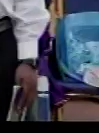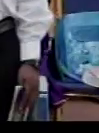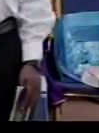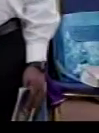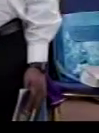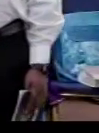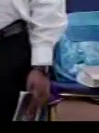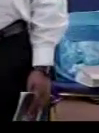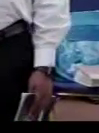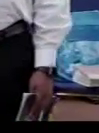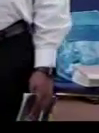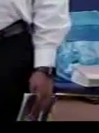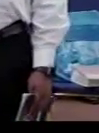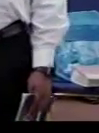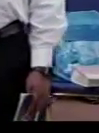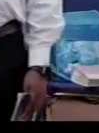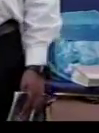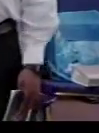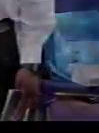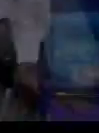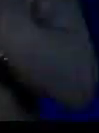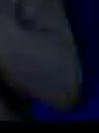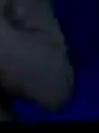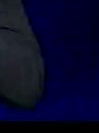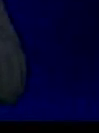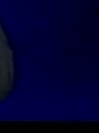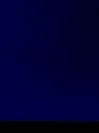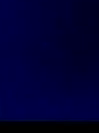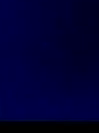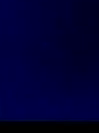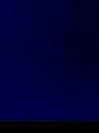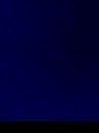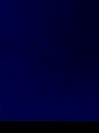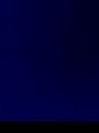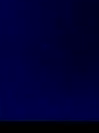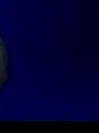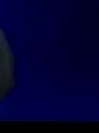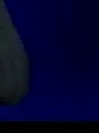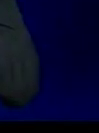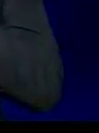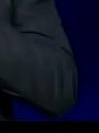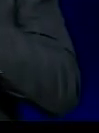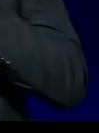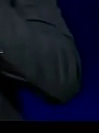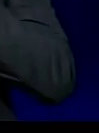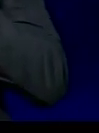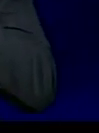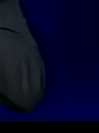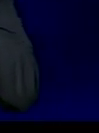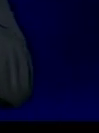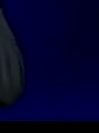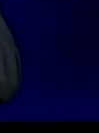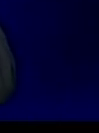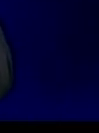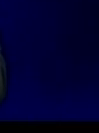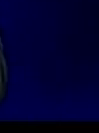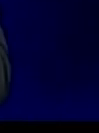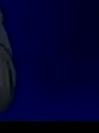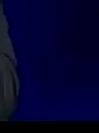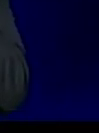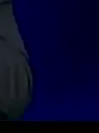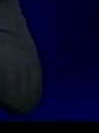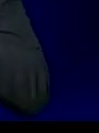Let's bless the name of the Lord, because the Lord has done it. It is settled. It is confirmed. It is sealed. And it will come to pass